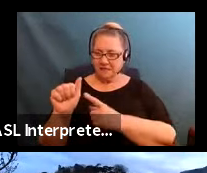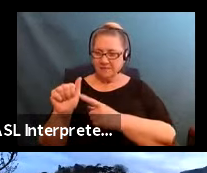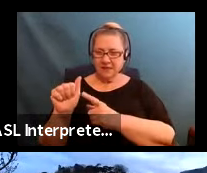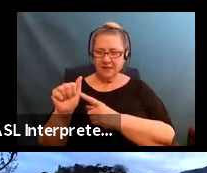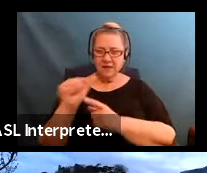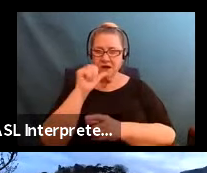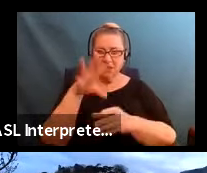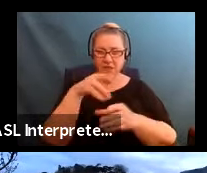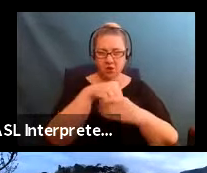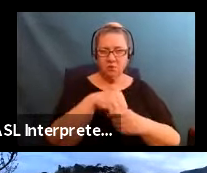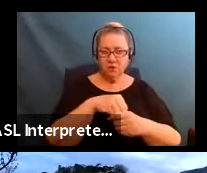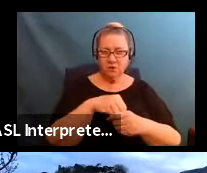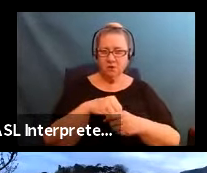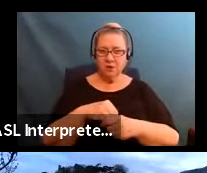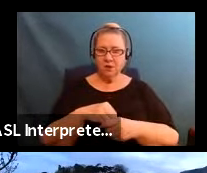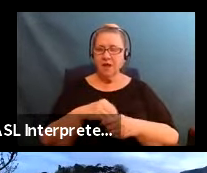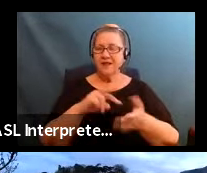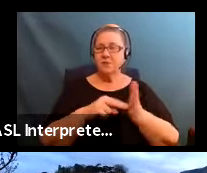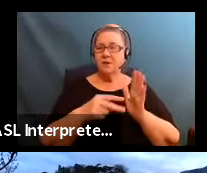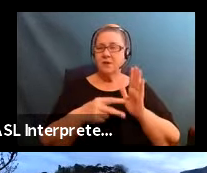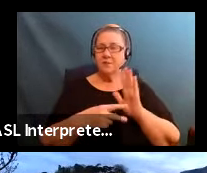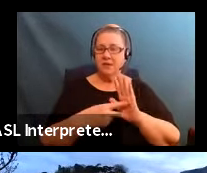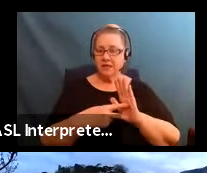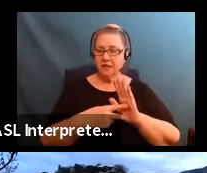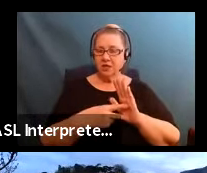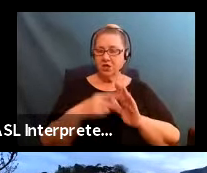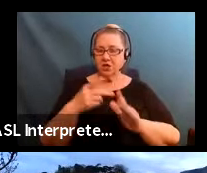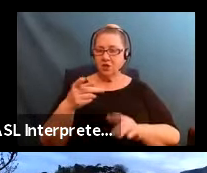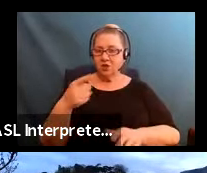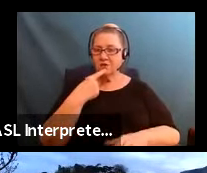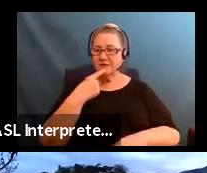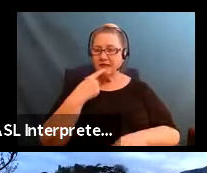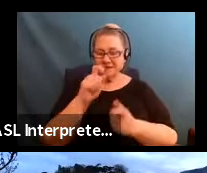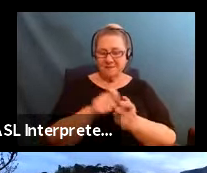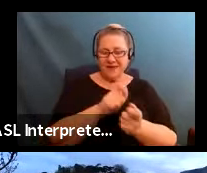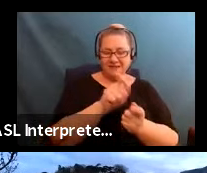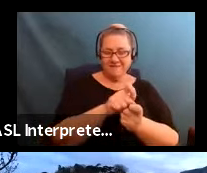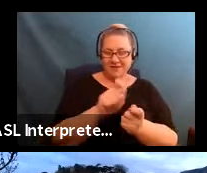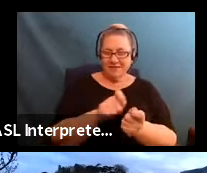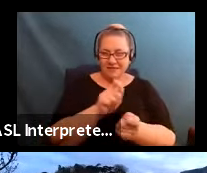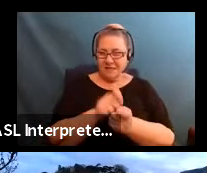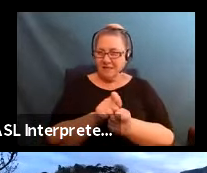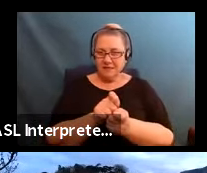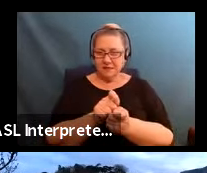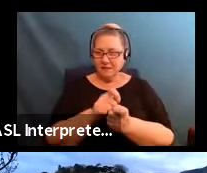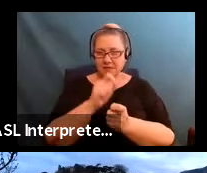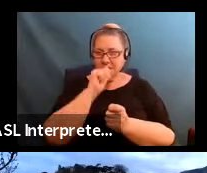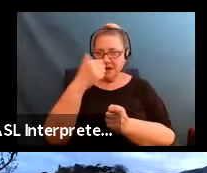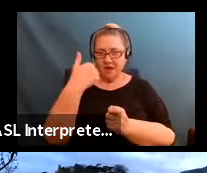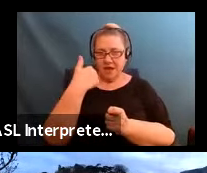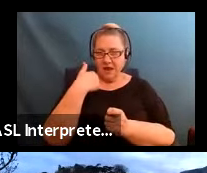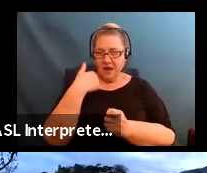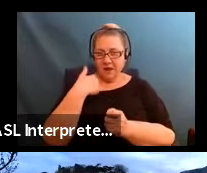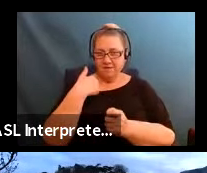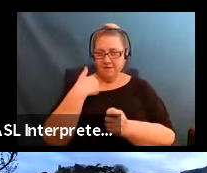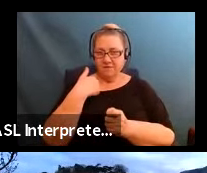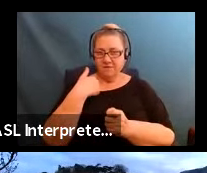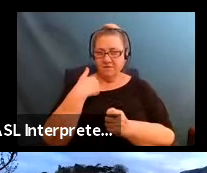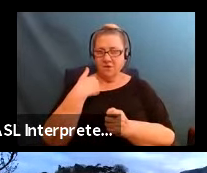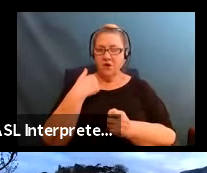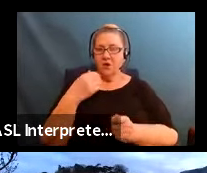your input. You stated some specificities, and there's not a lot of specificity that Dr. Aragon had stated.